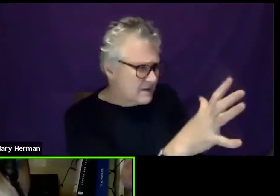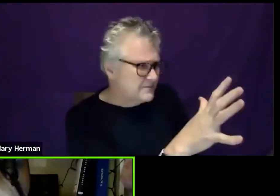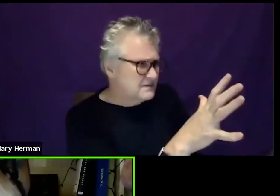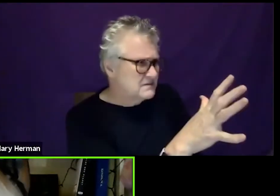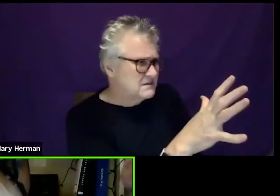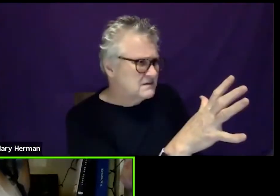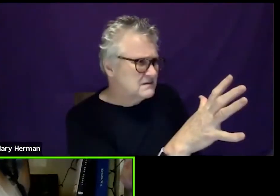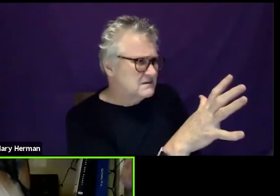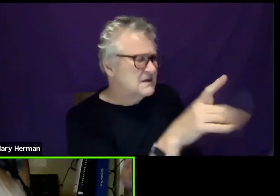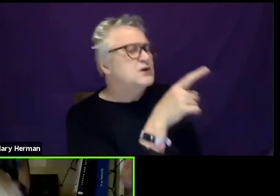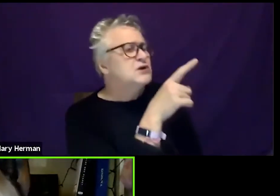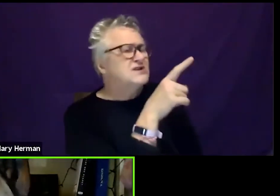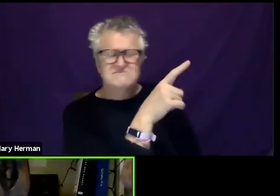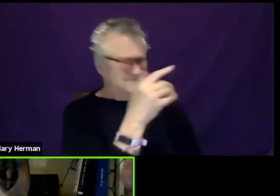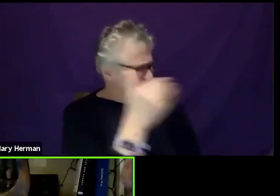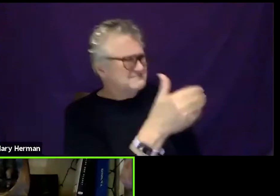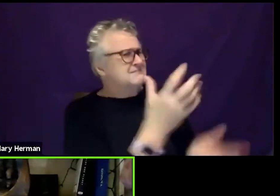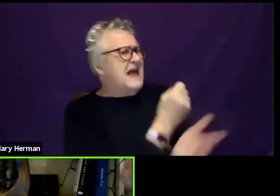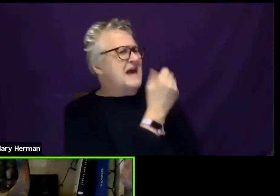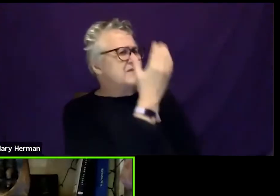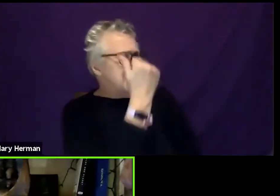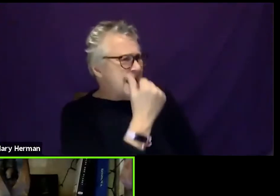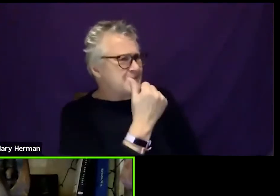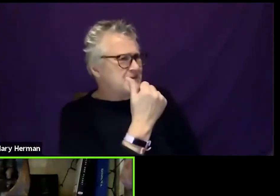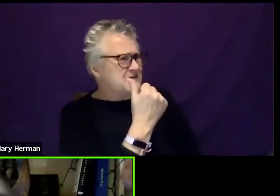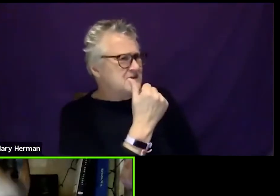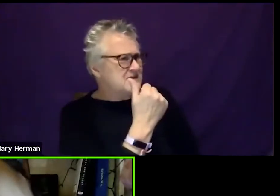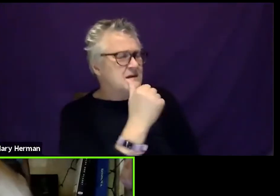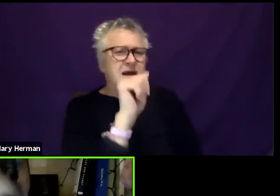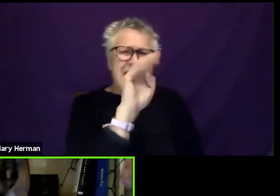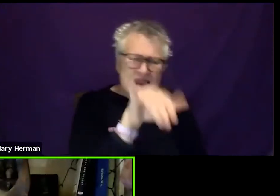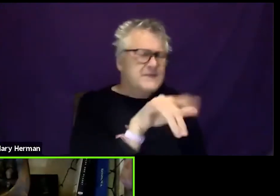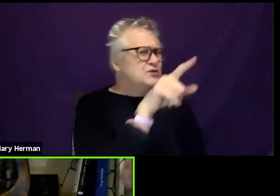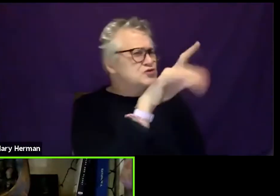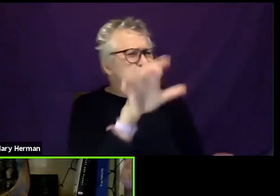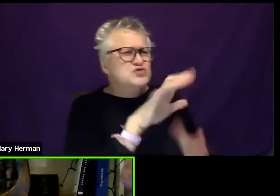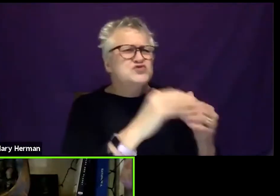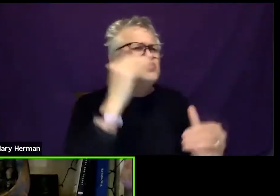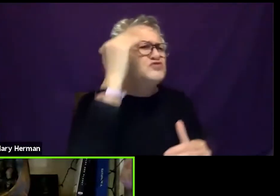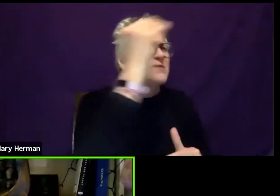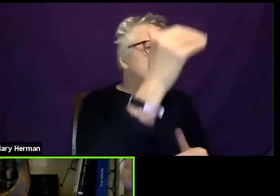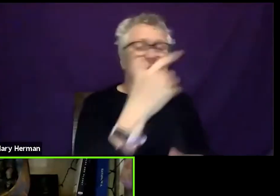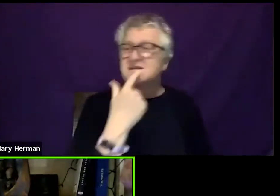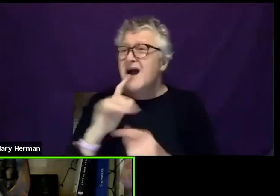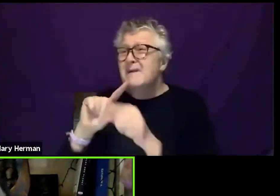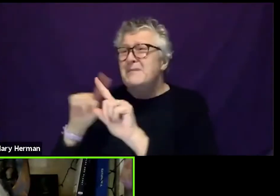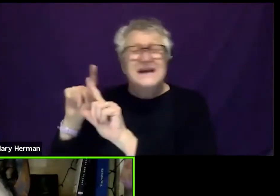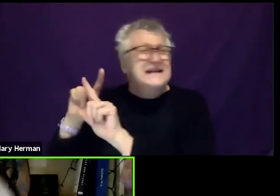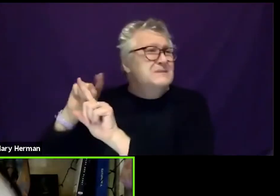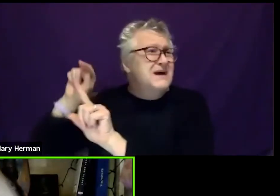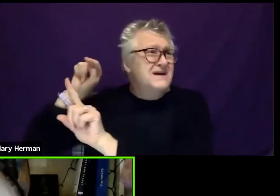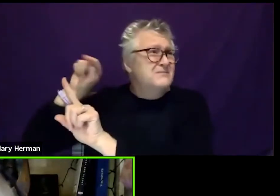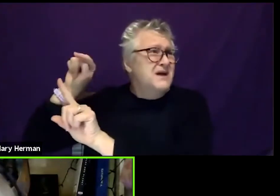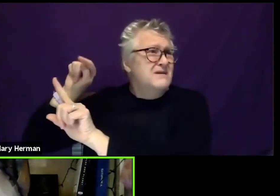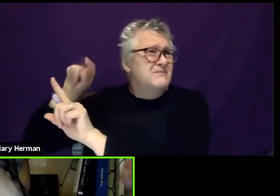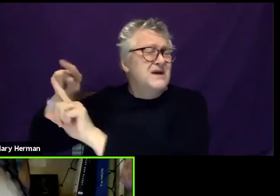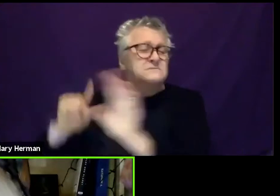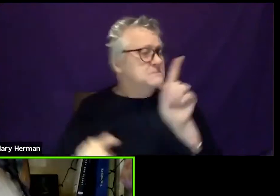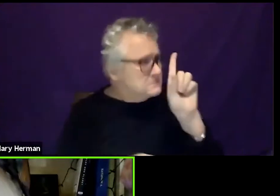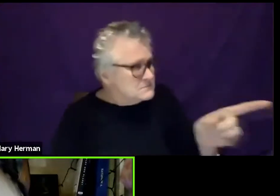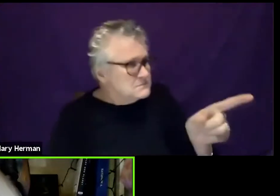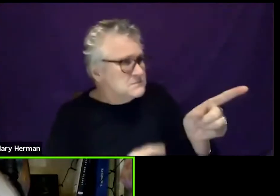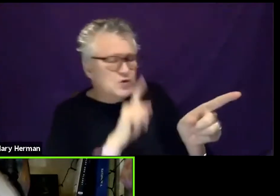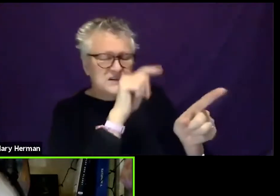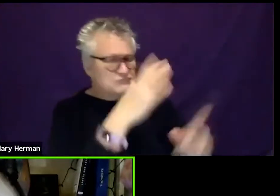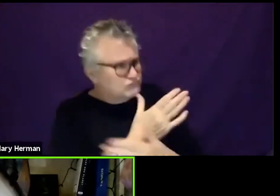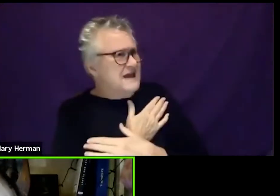too much. No, you can't, you shouldn't do that. And I'll be like, oh, but this and this. And they're like, no, you need to rest. You need to look after